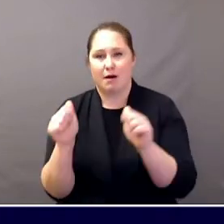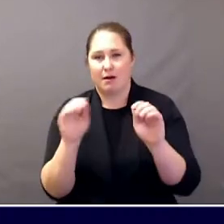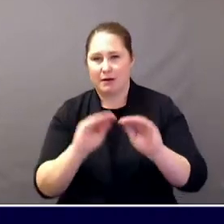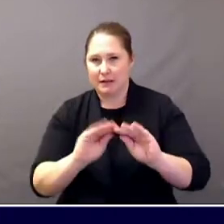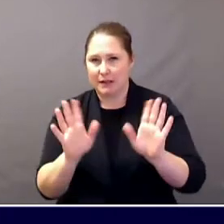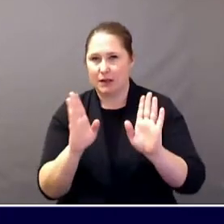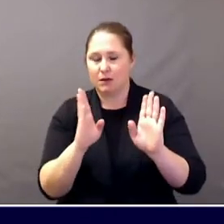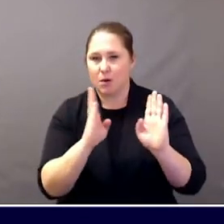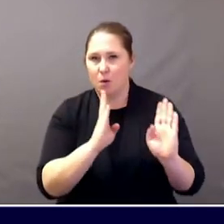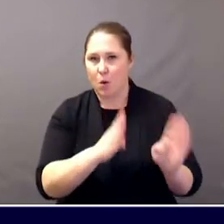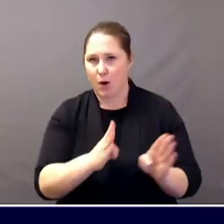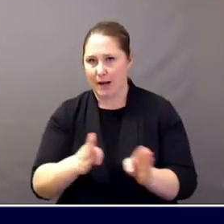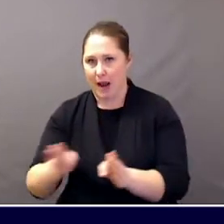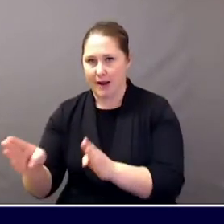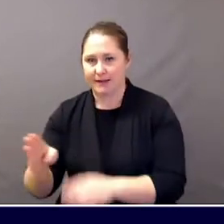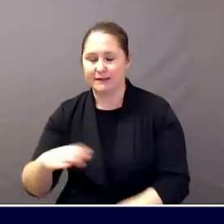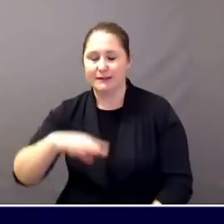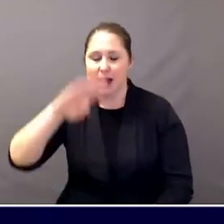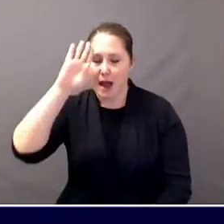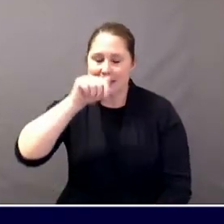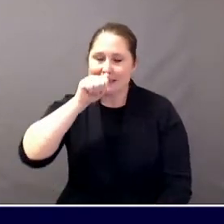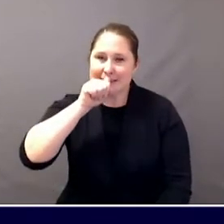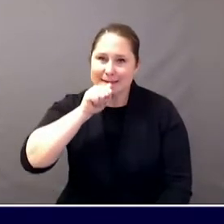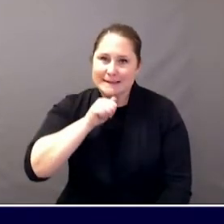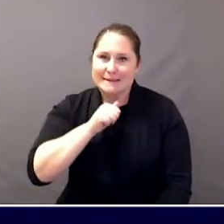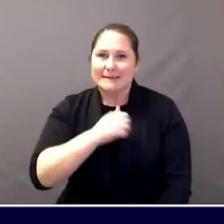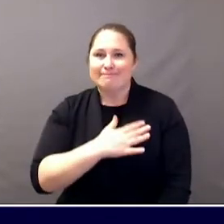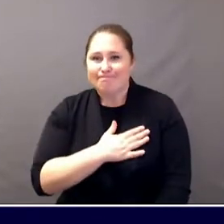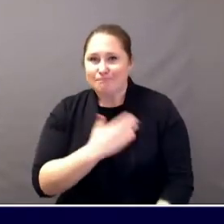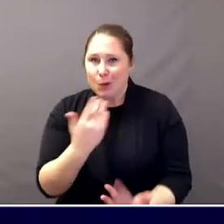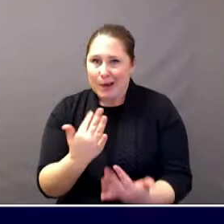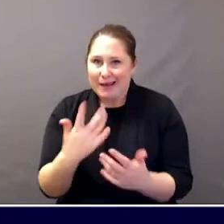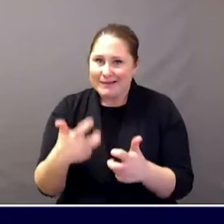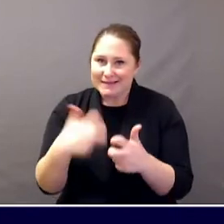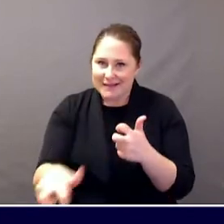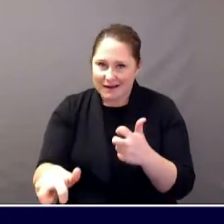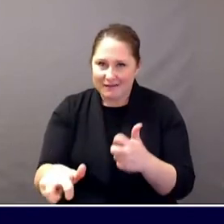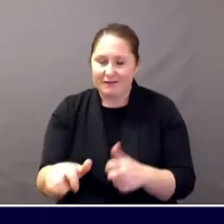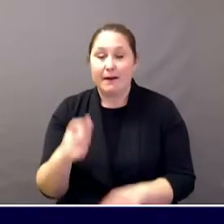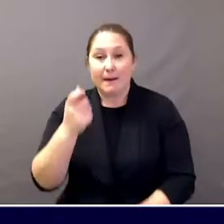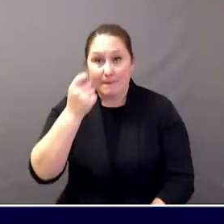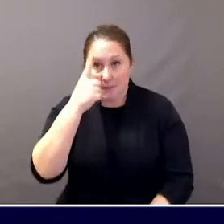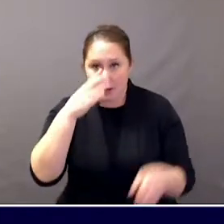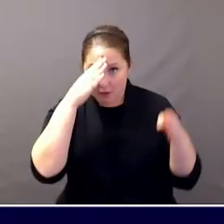to have patience. It's not easy to have patience. But right now we're finishing that 1A